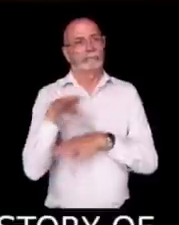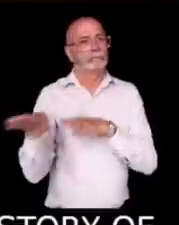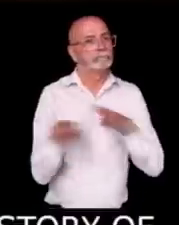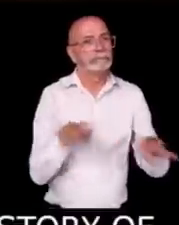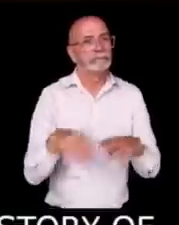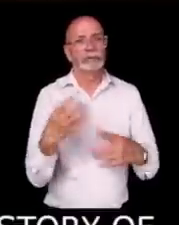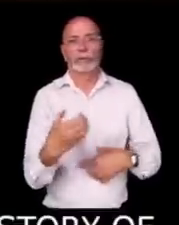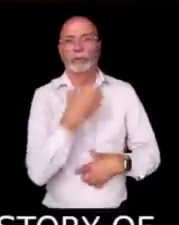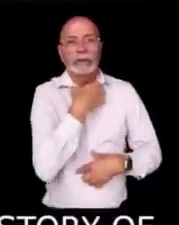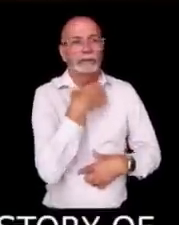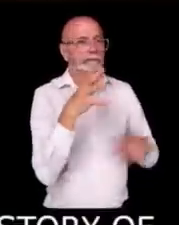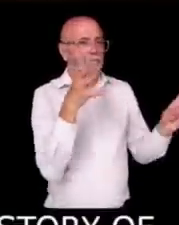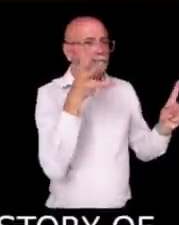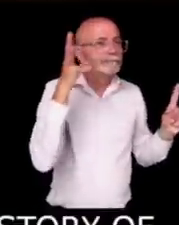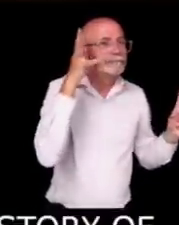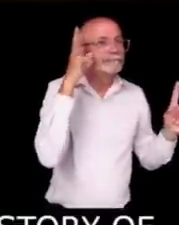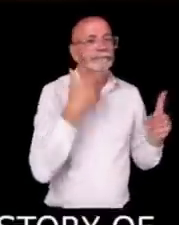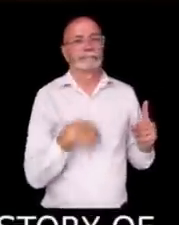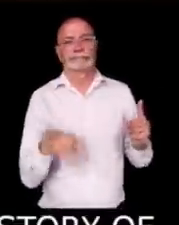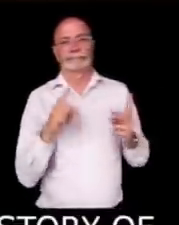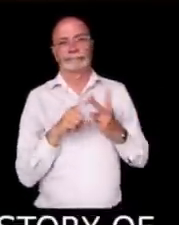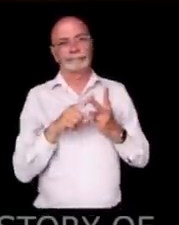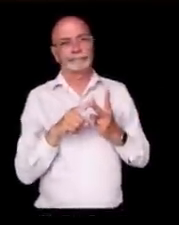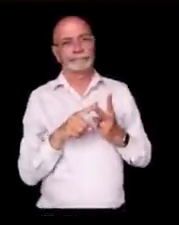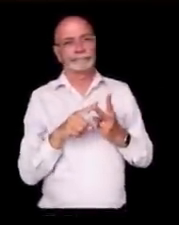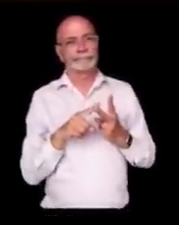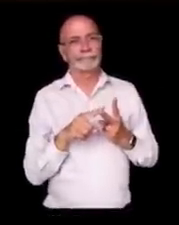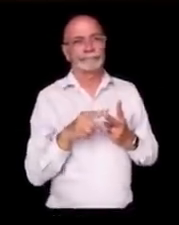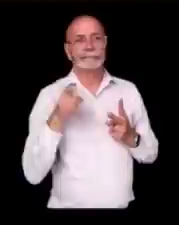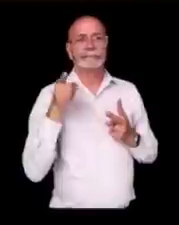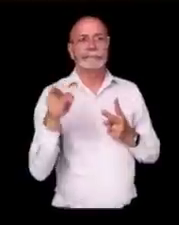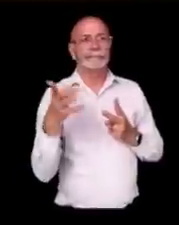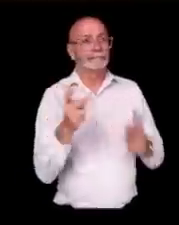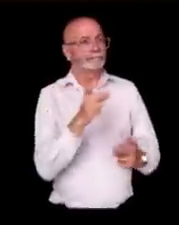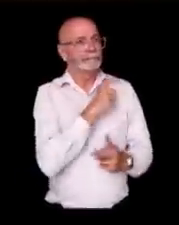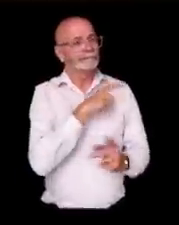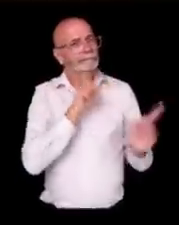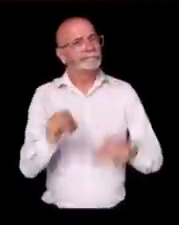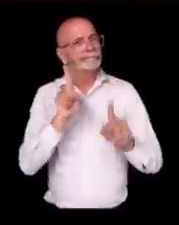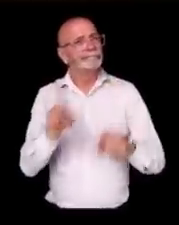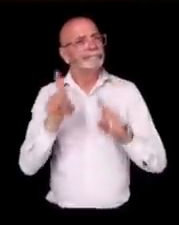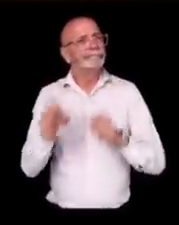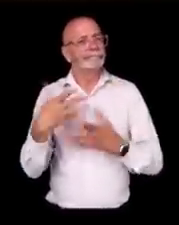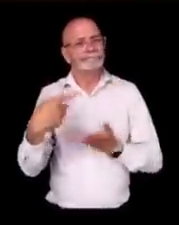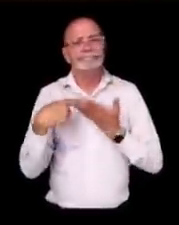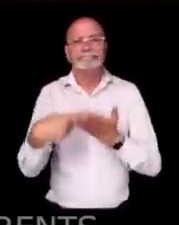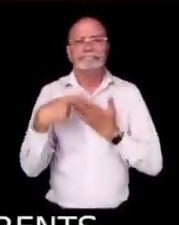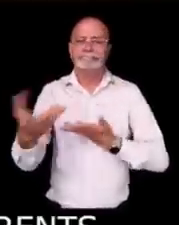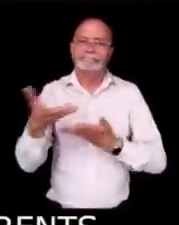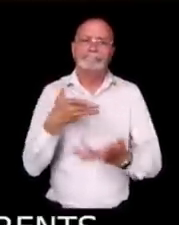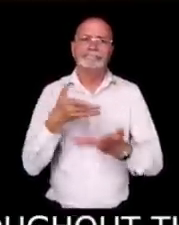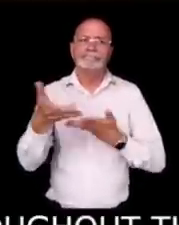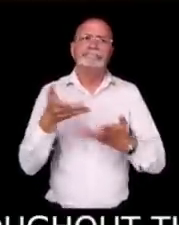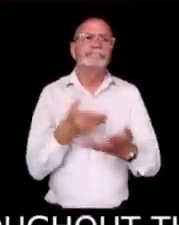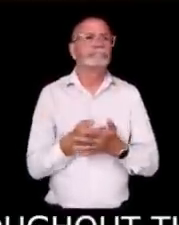parents. He's had several interactions with law enforcement throughout that entire period. So he was not flying under the